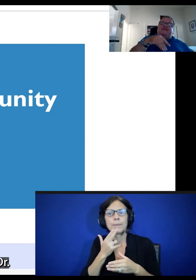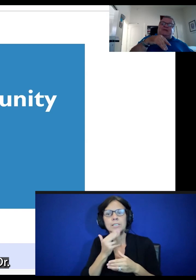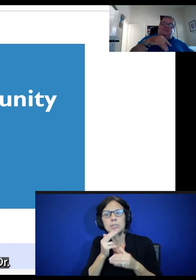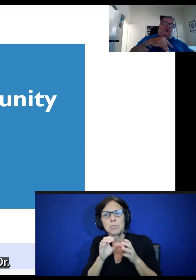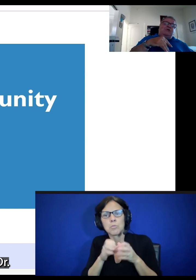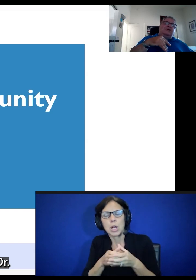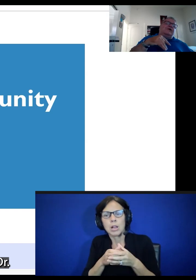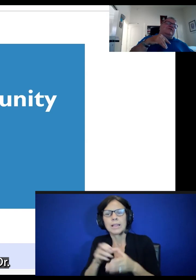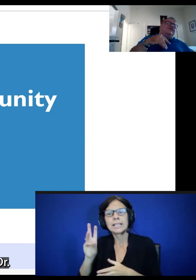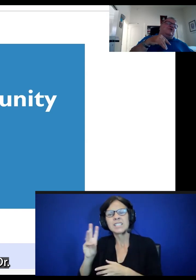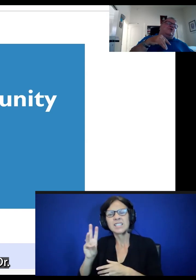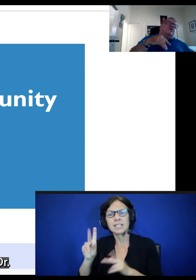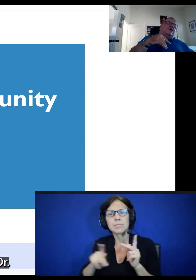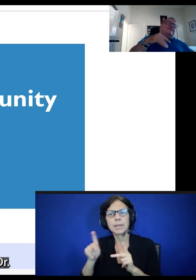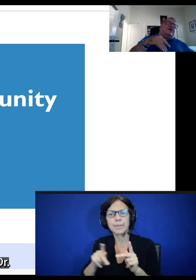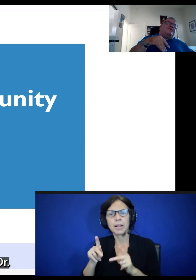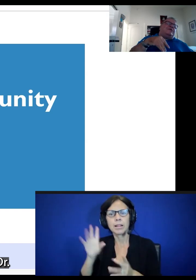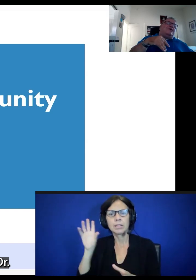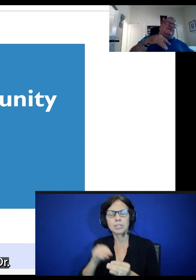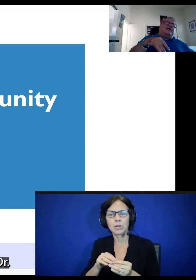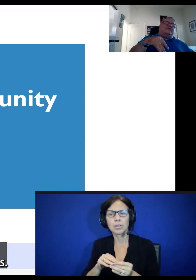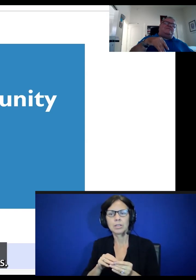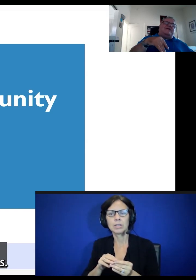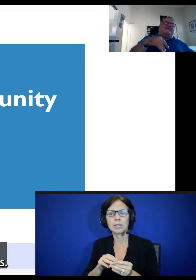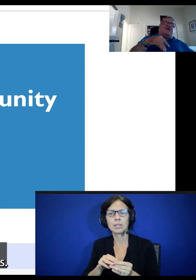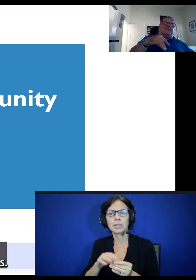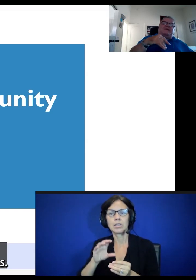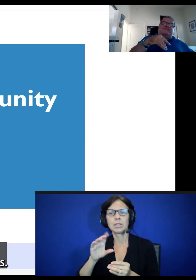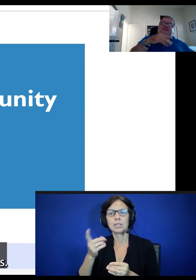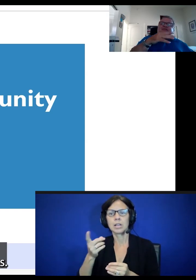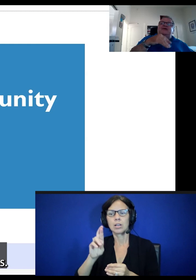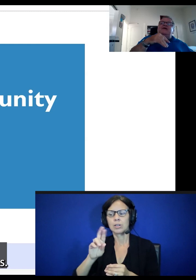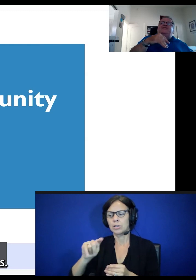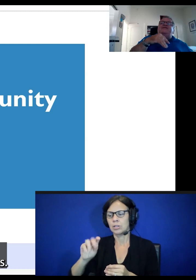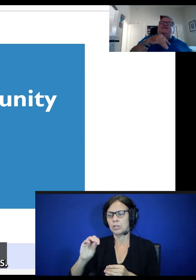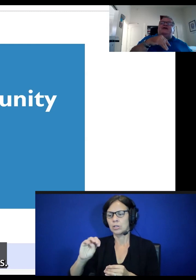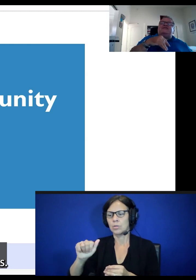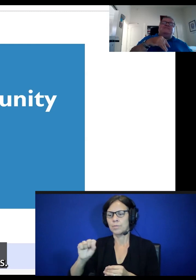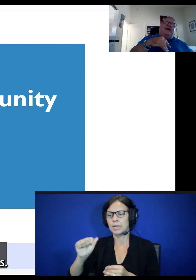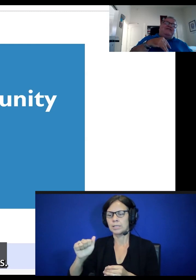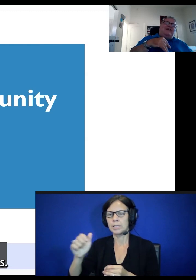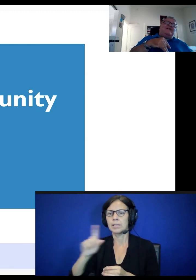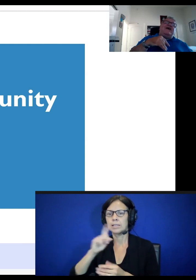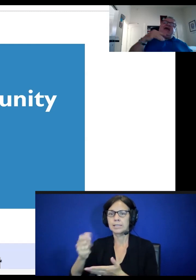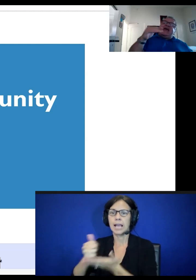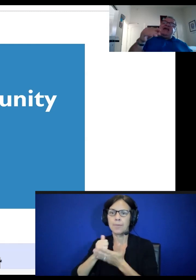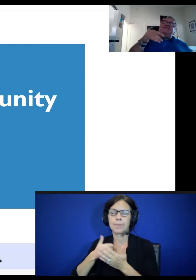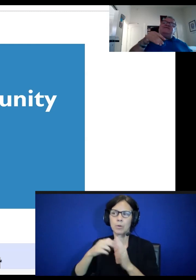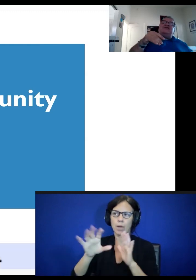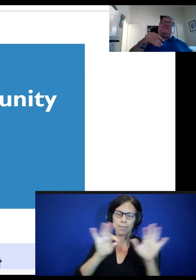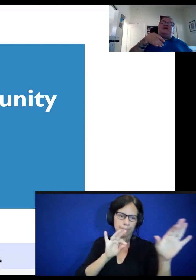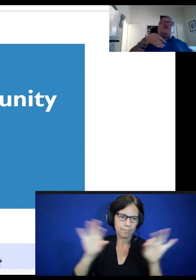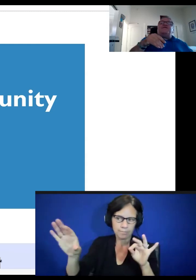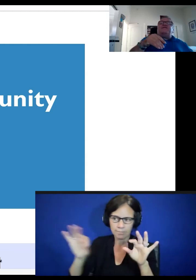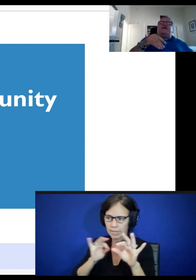about 6 people. So Dr. Tomas is helping me with the selection process, and it's